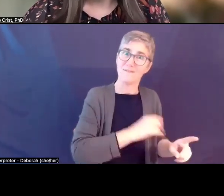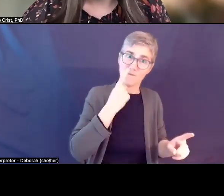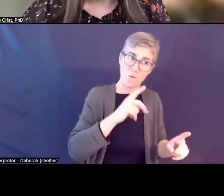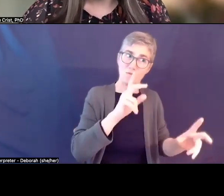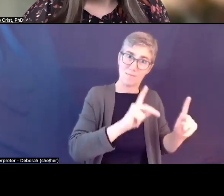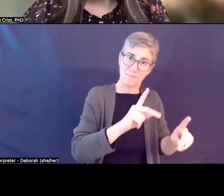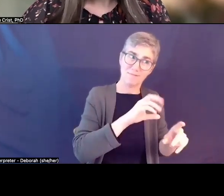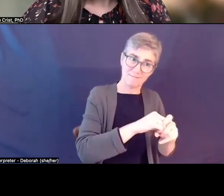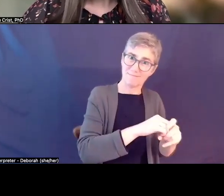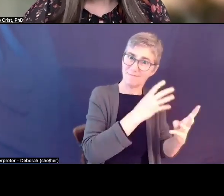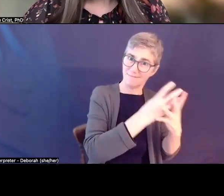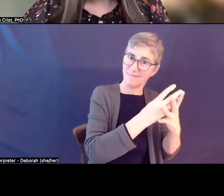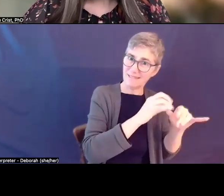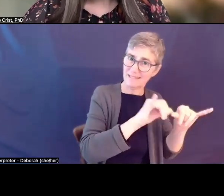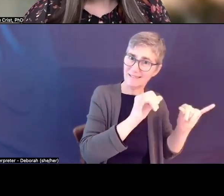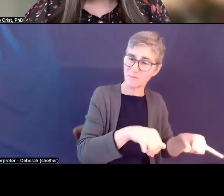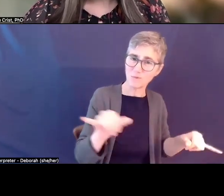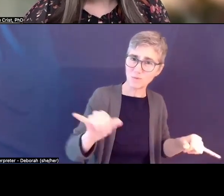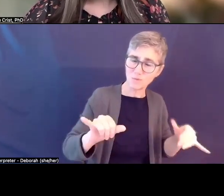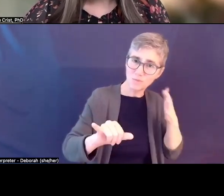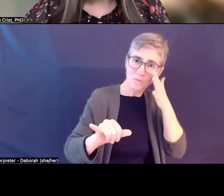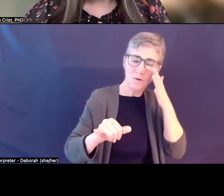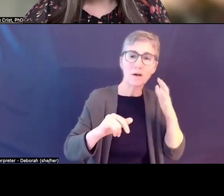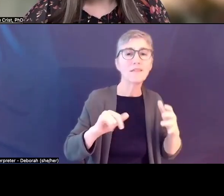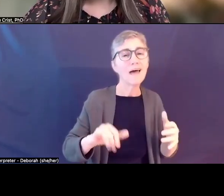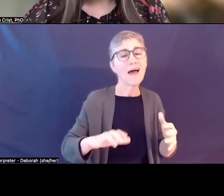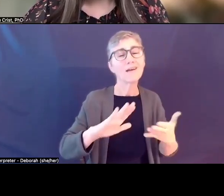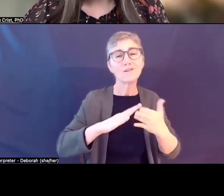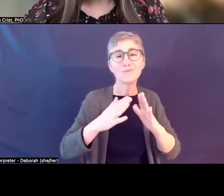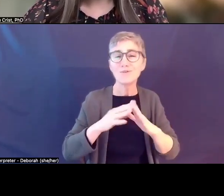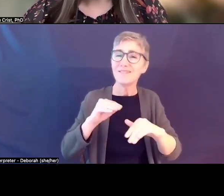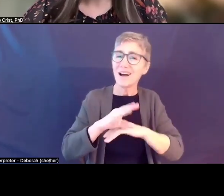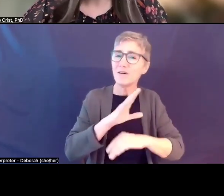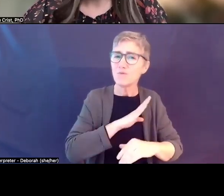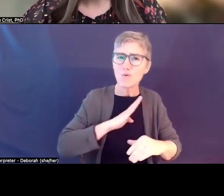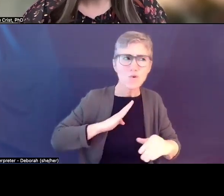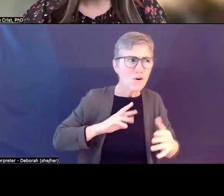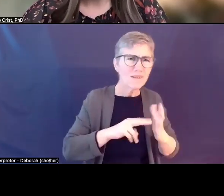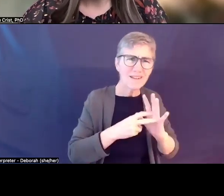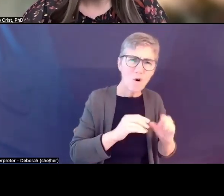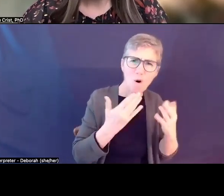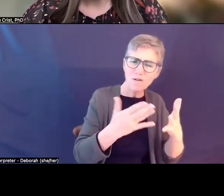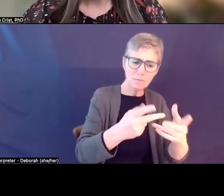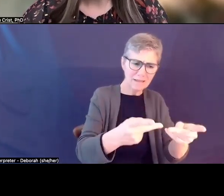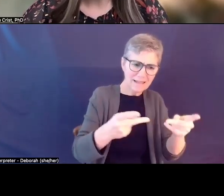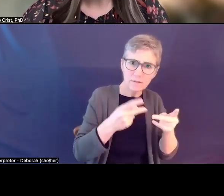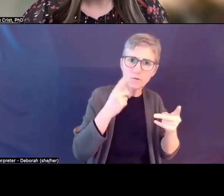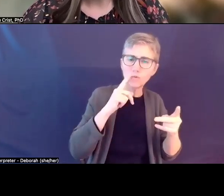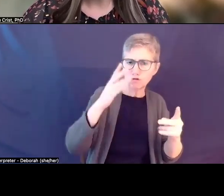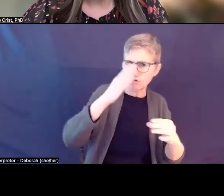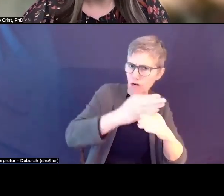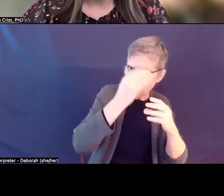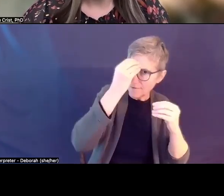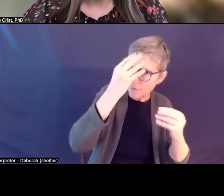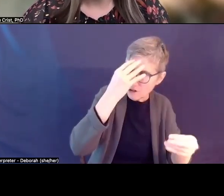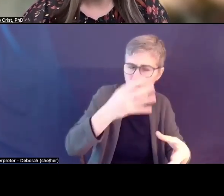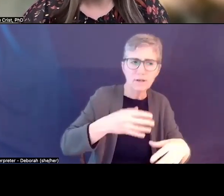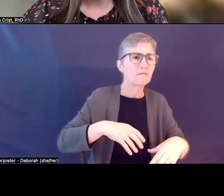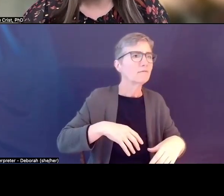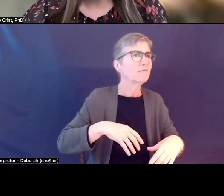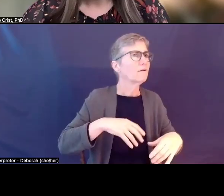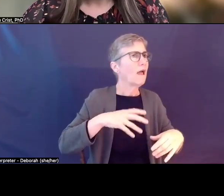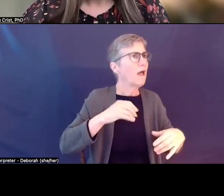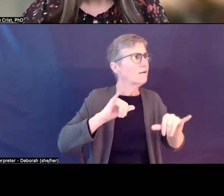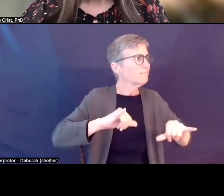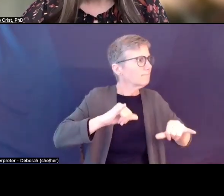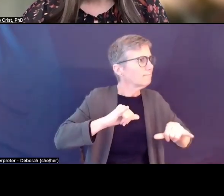legal system. A community advisory board provides space for people to share information about and increase awareness related to their